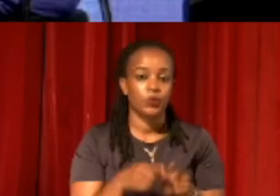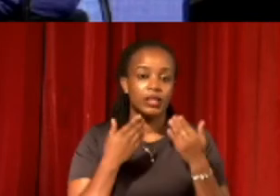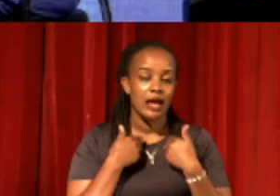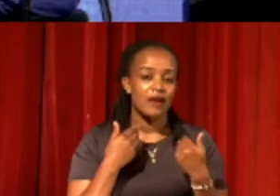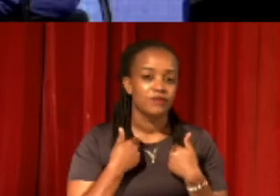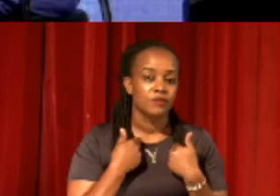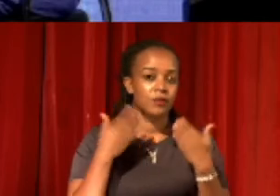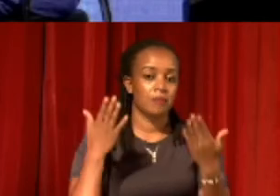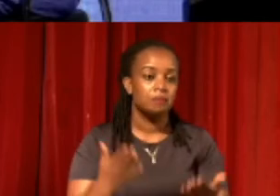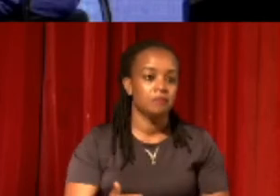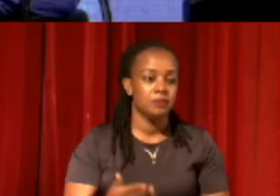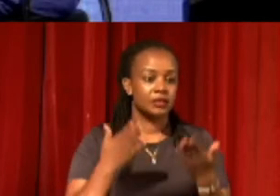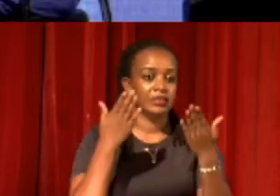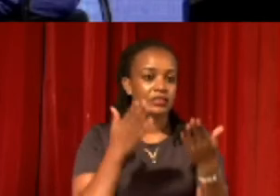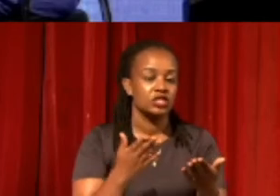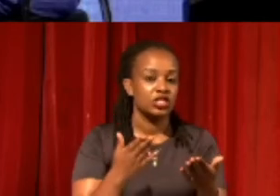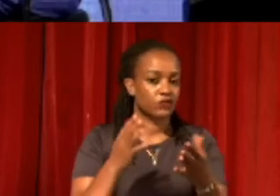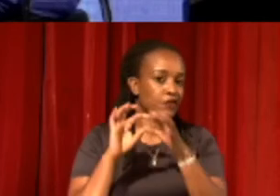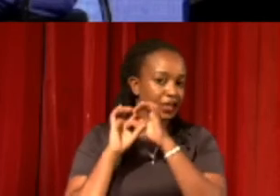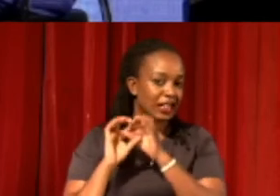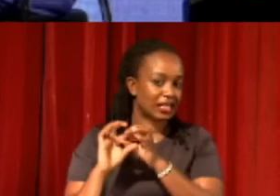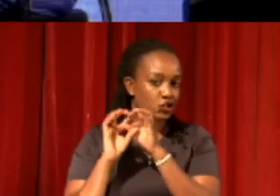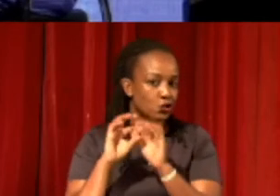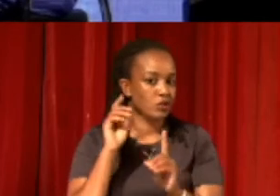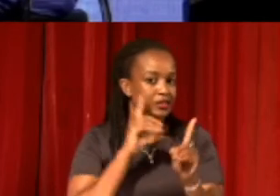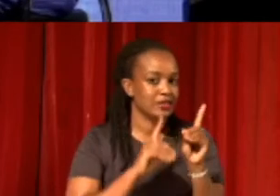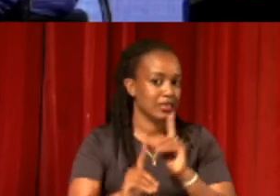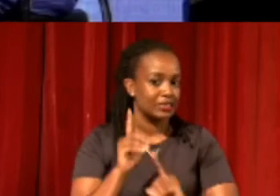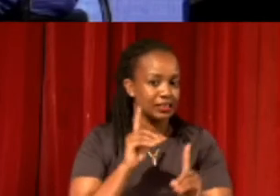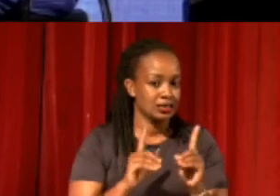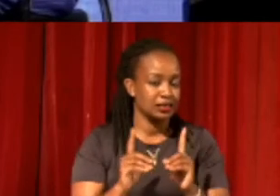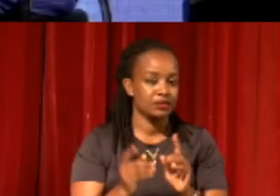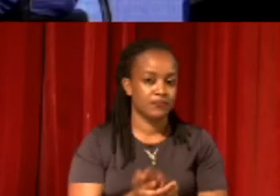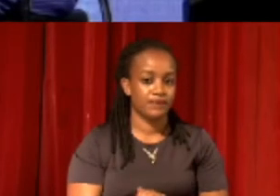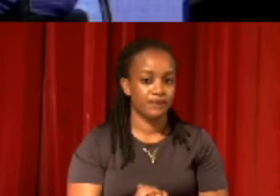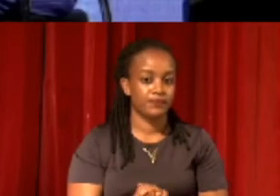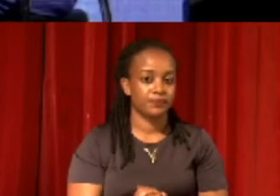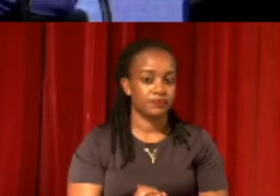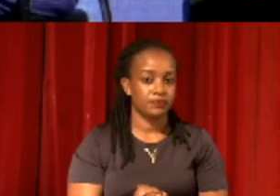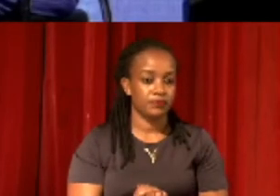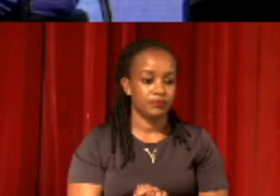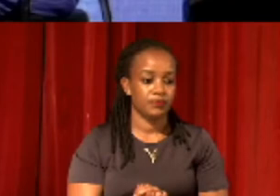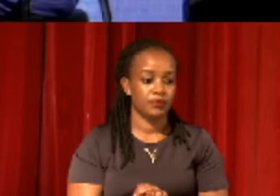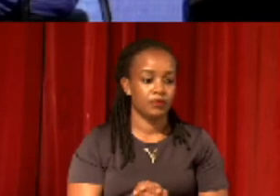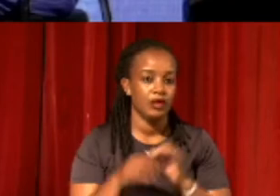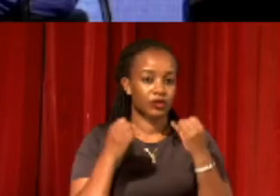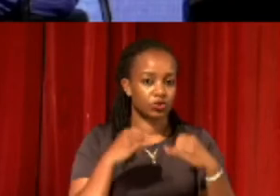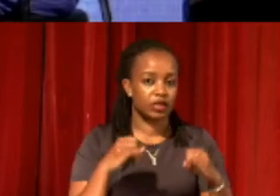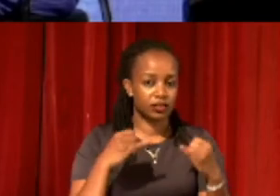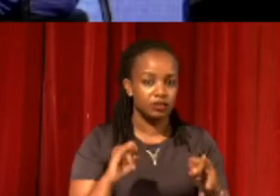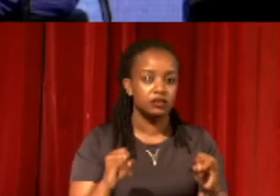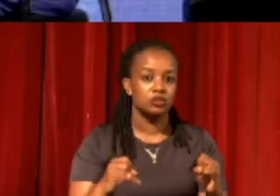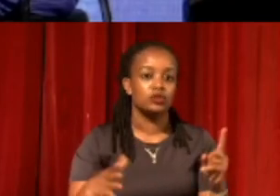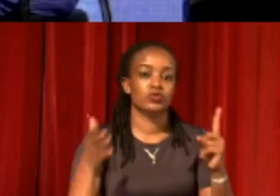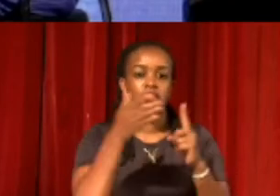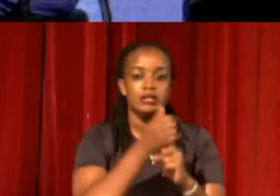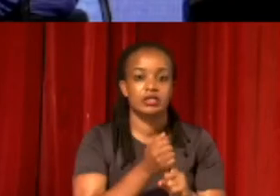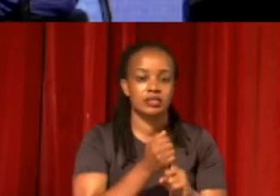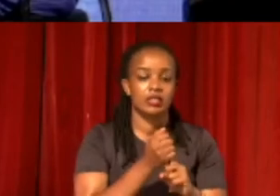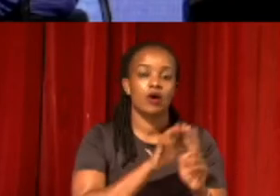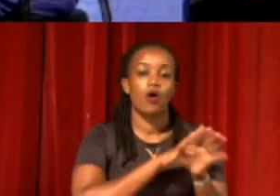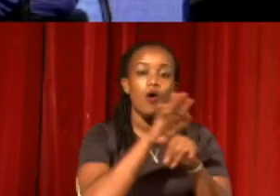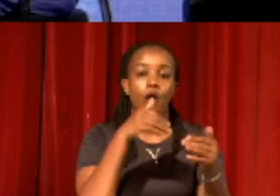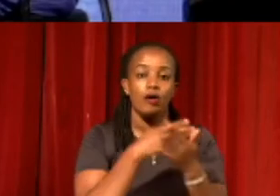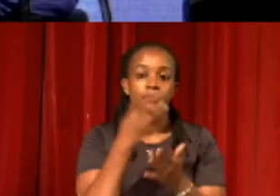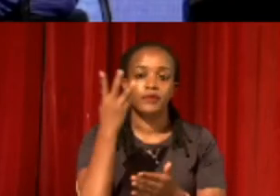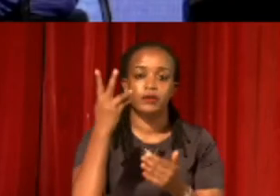of the 47 counties. Okay. So beyond the entire structure, we are reaching out also to the 47 counties. And we are also balancing